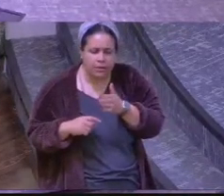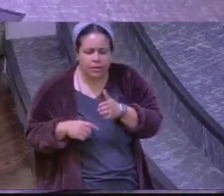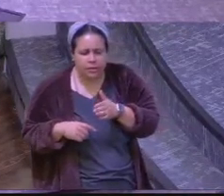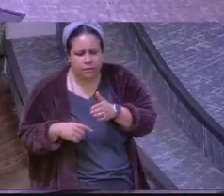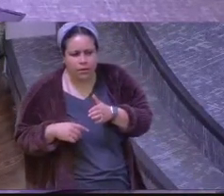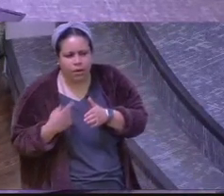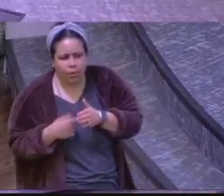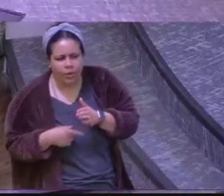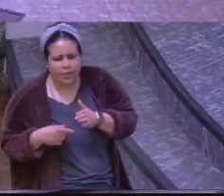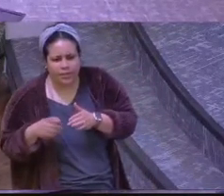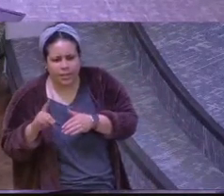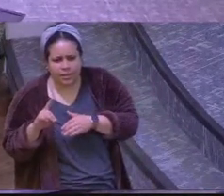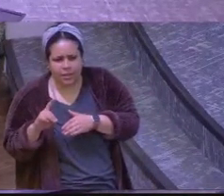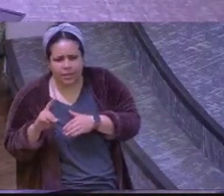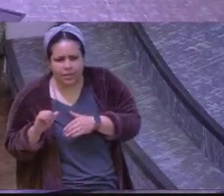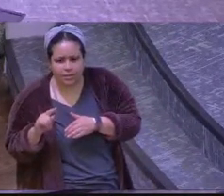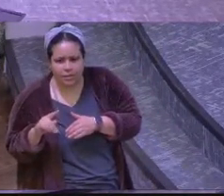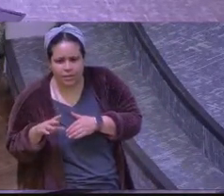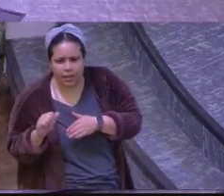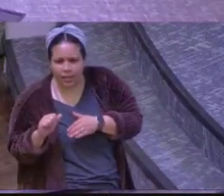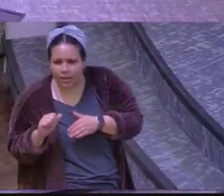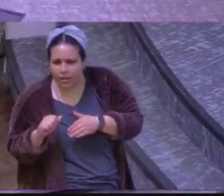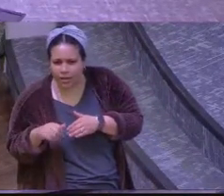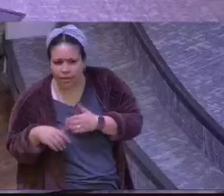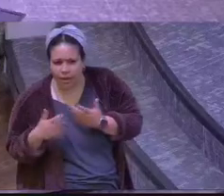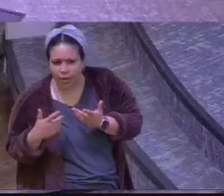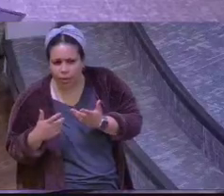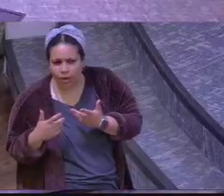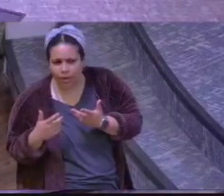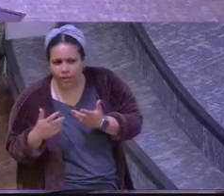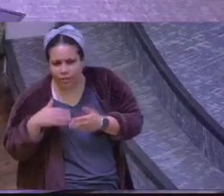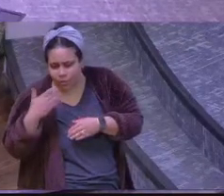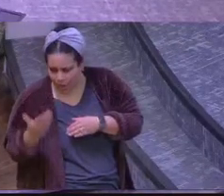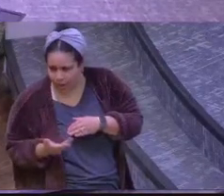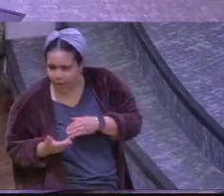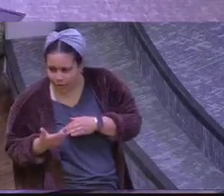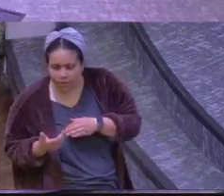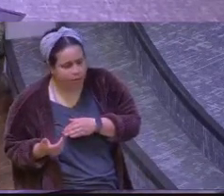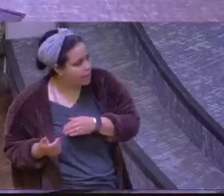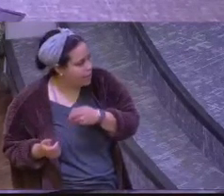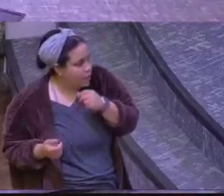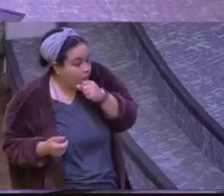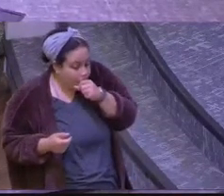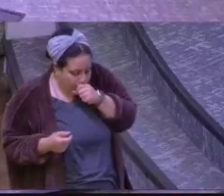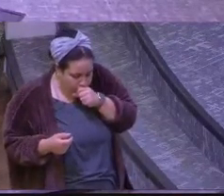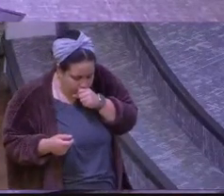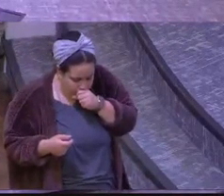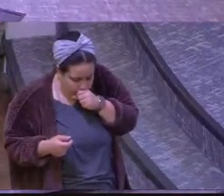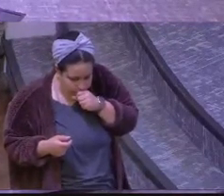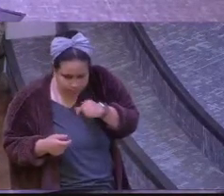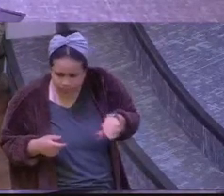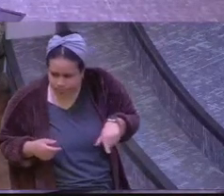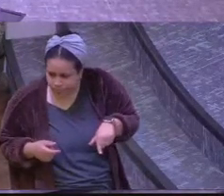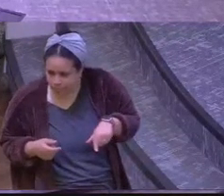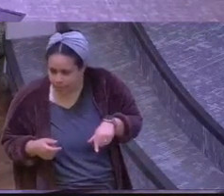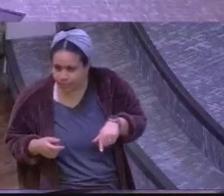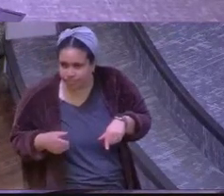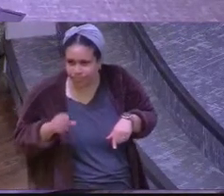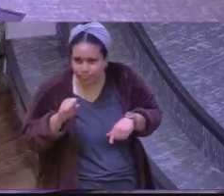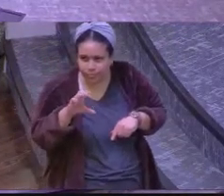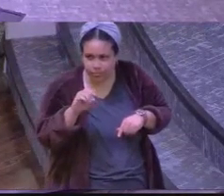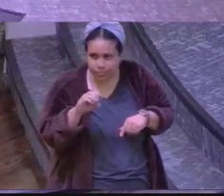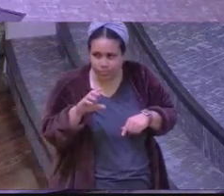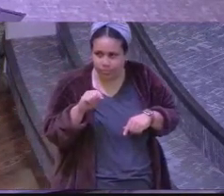new personnel for these particular things? Yes, and I'm gonna ask Dr. Scott to address that question.